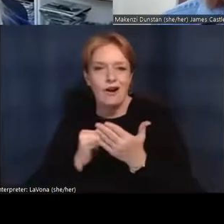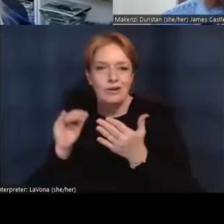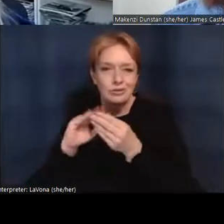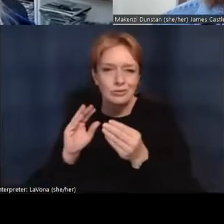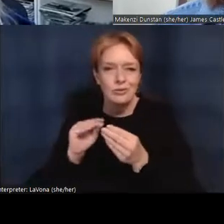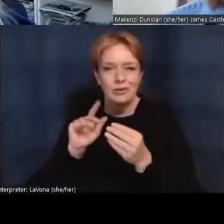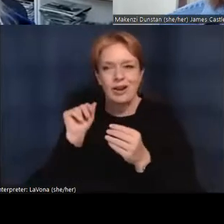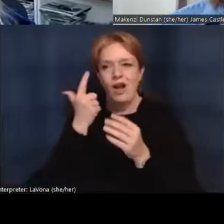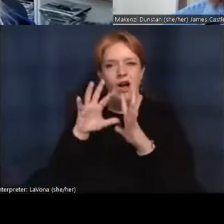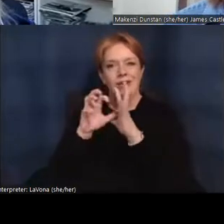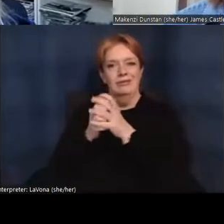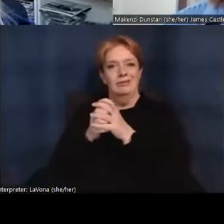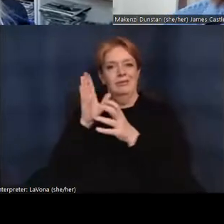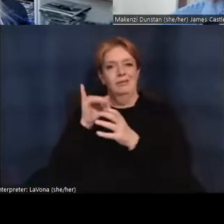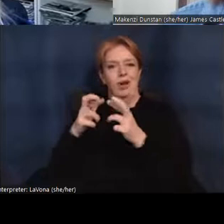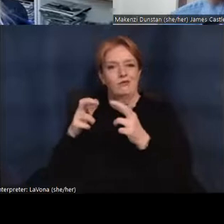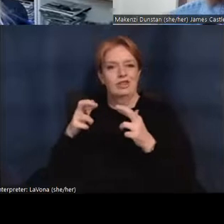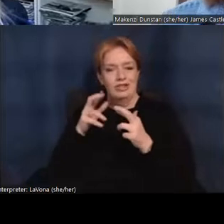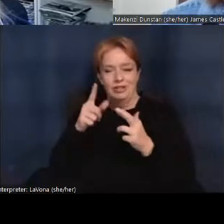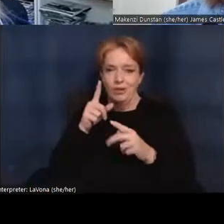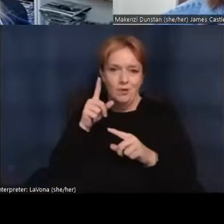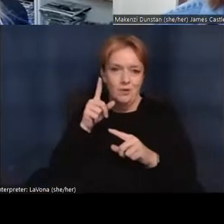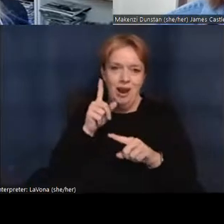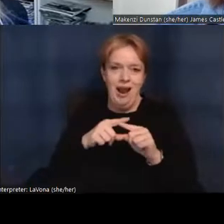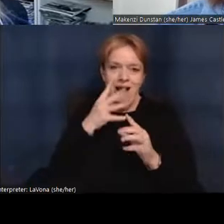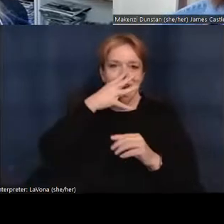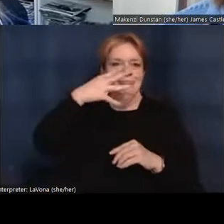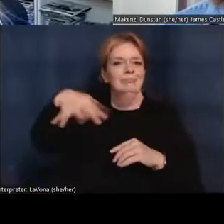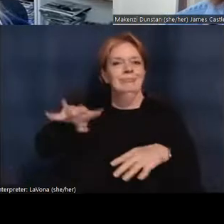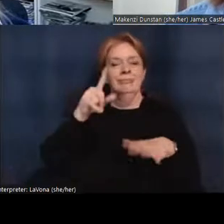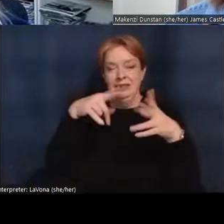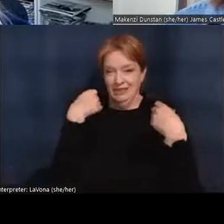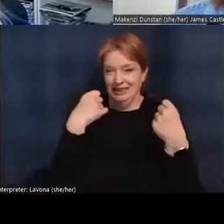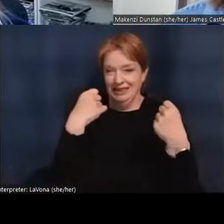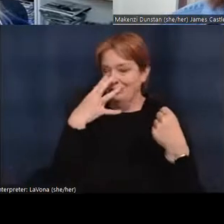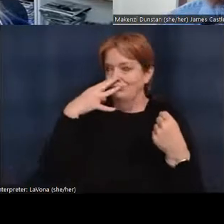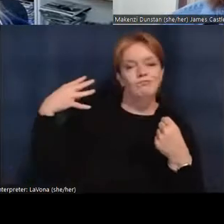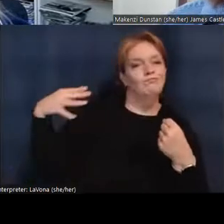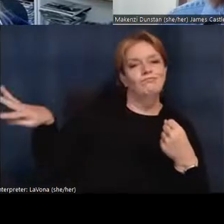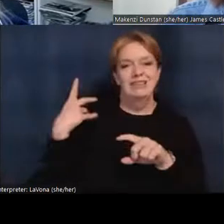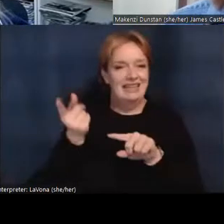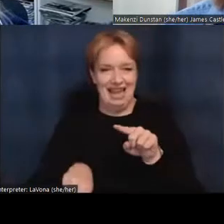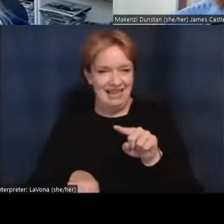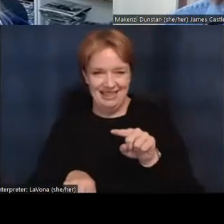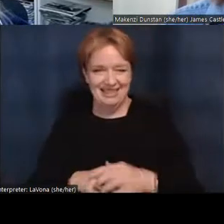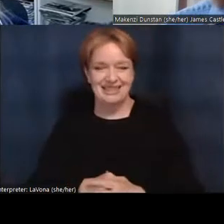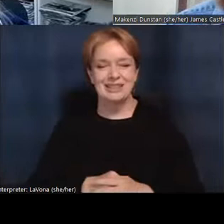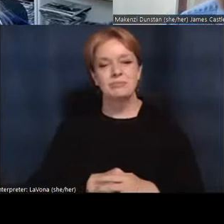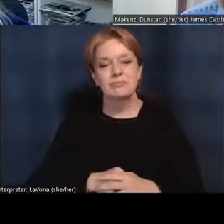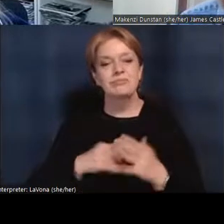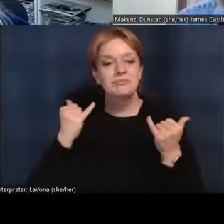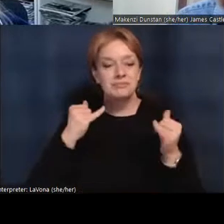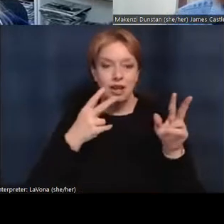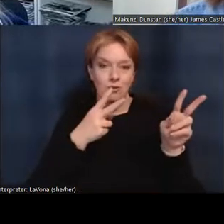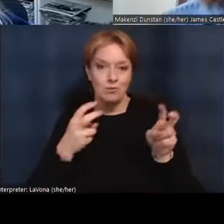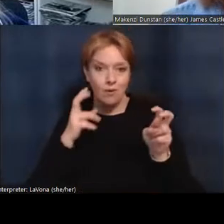regions. So it's impossible to drive by any of these sites if you're out on the road this summer. As I mentioned, a recording of today's event will be